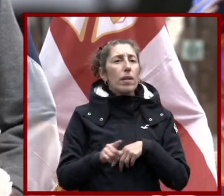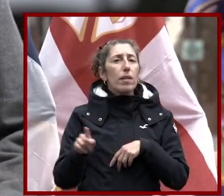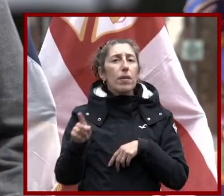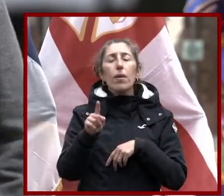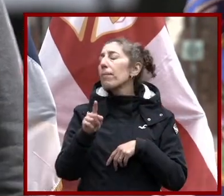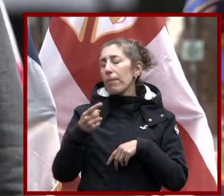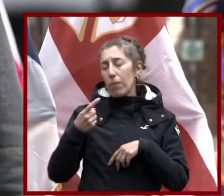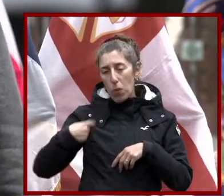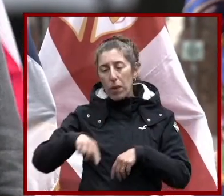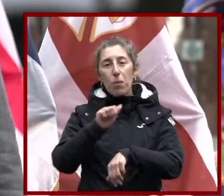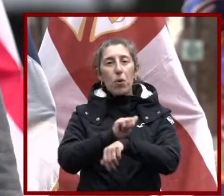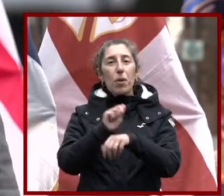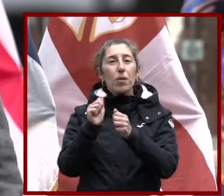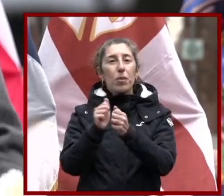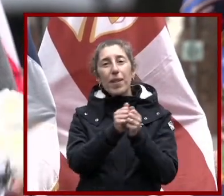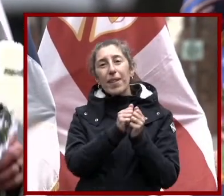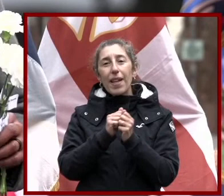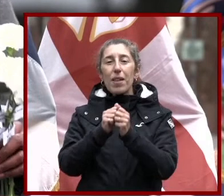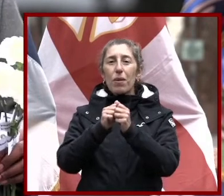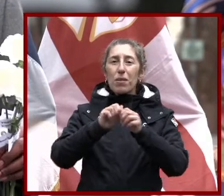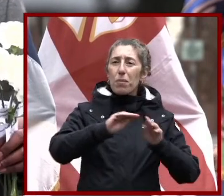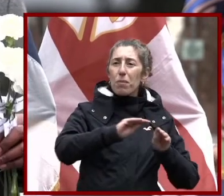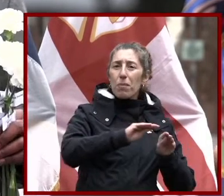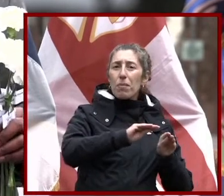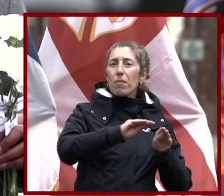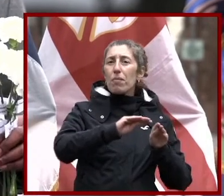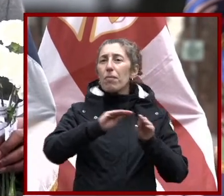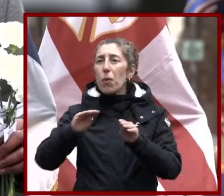move mountains. And